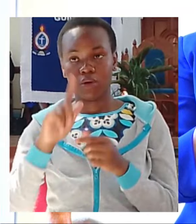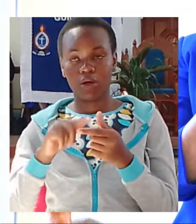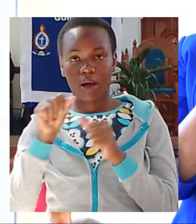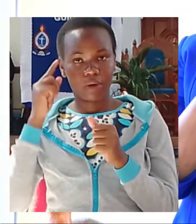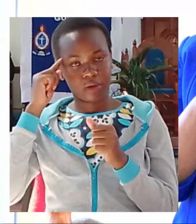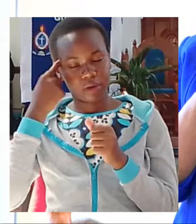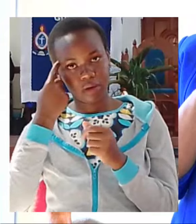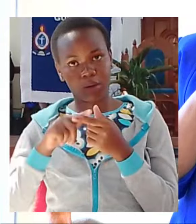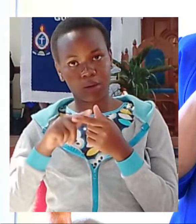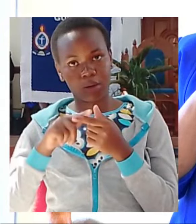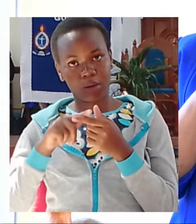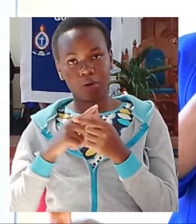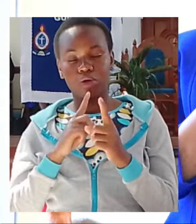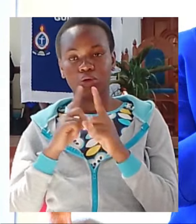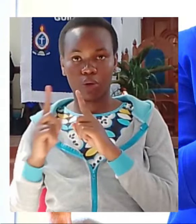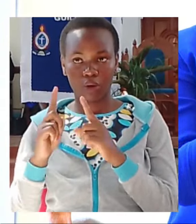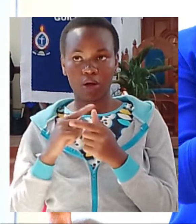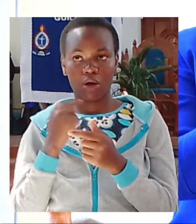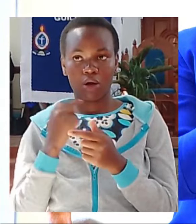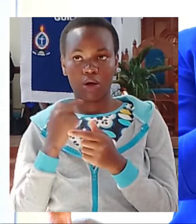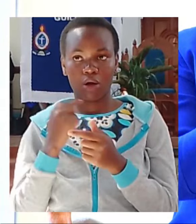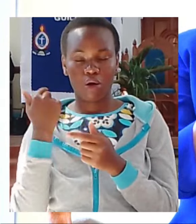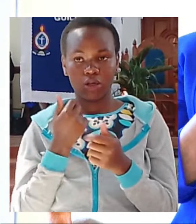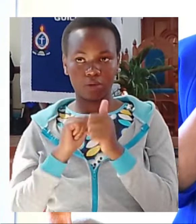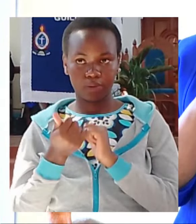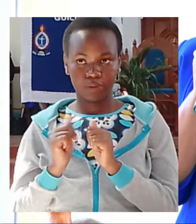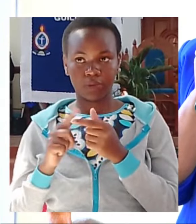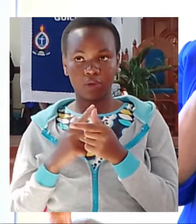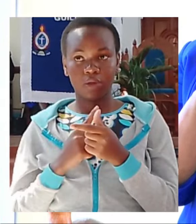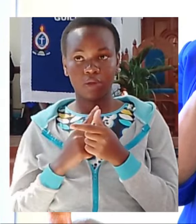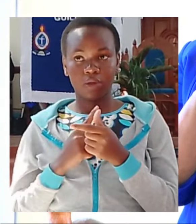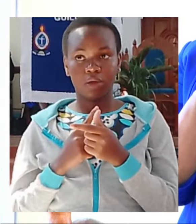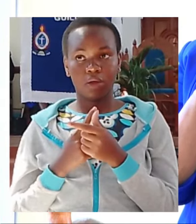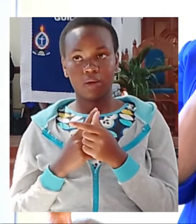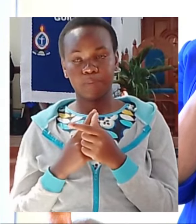thinking before we speak or even act or even react.